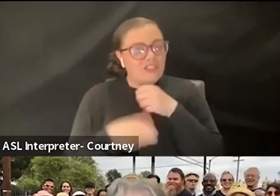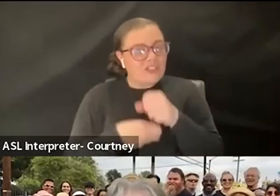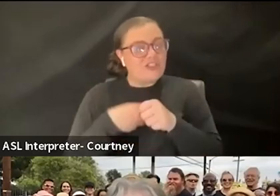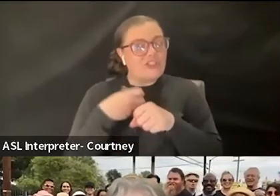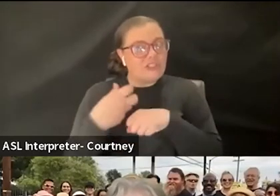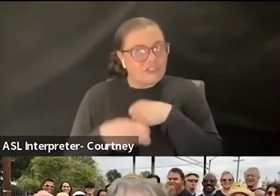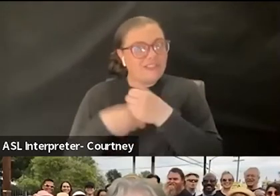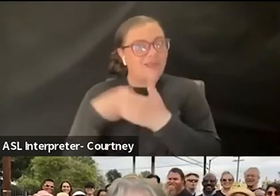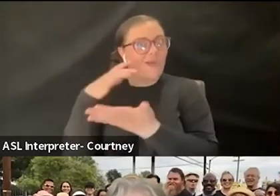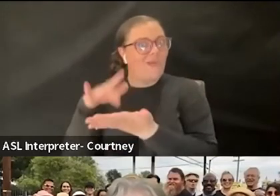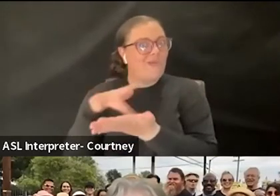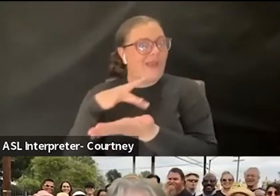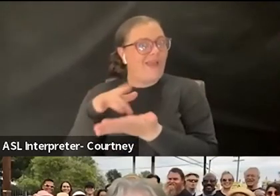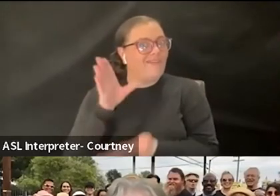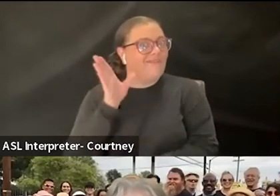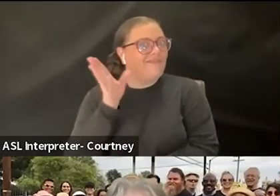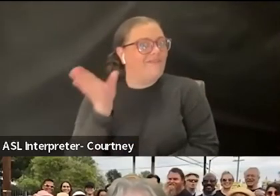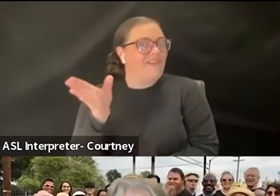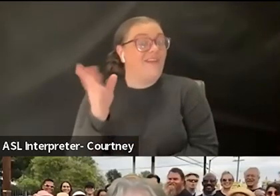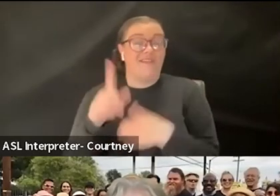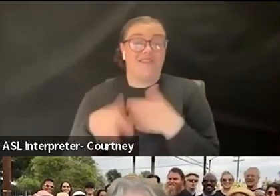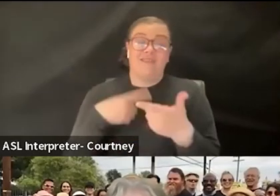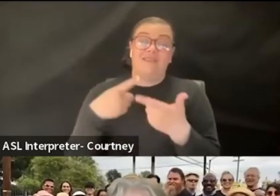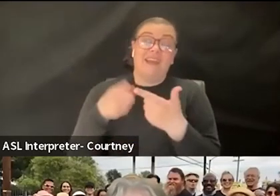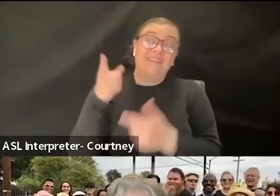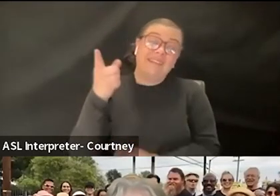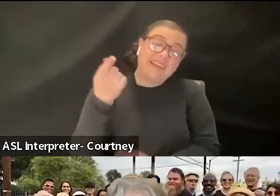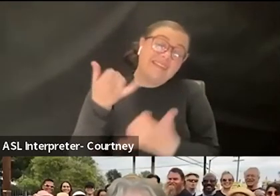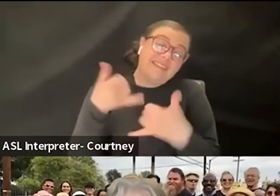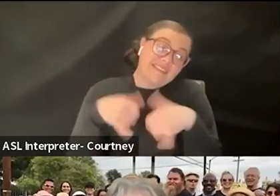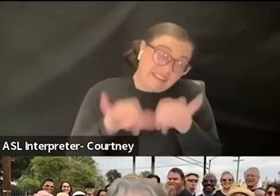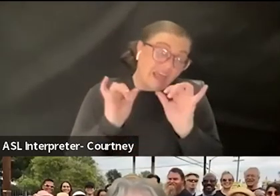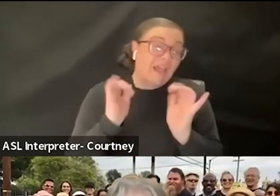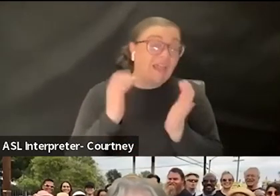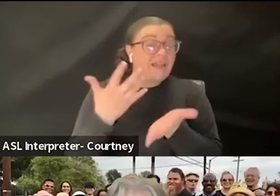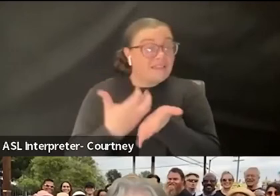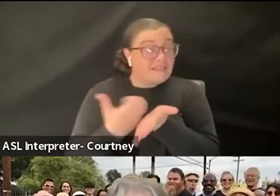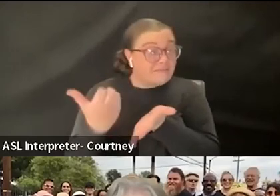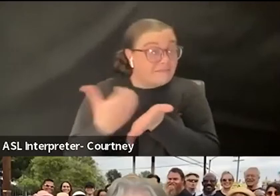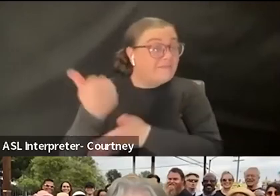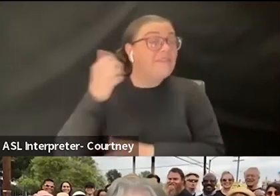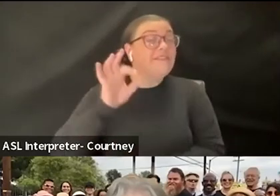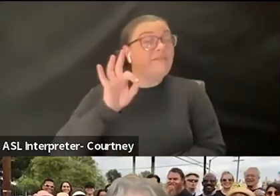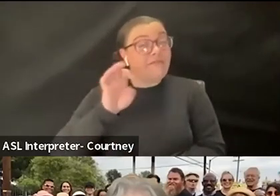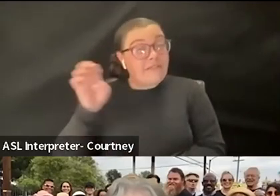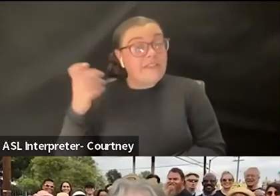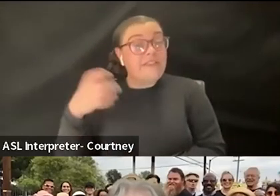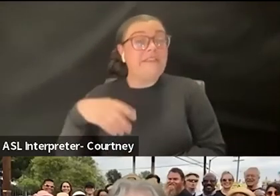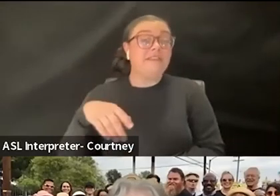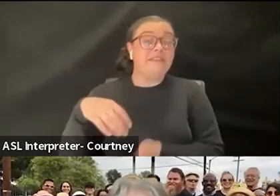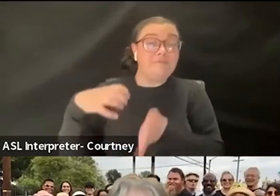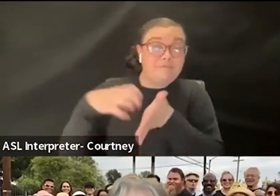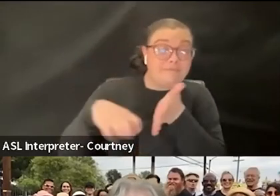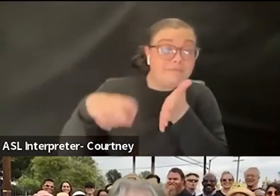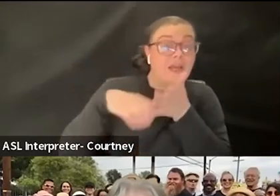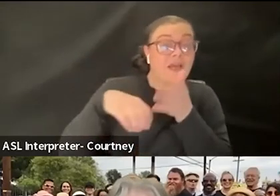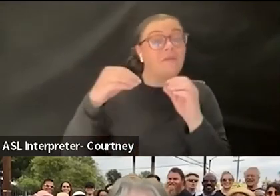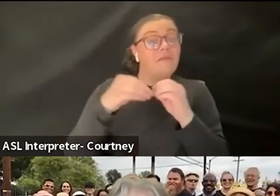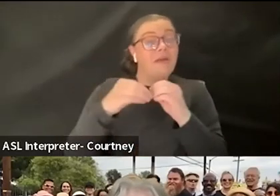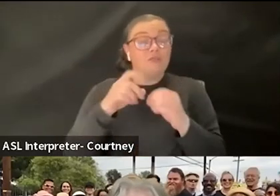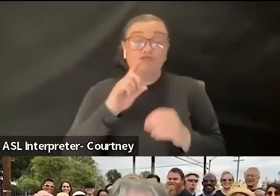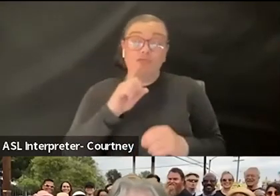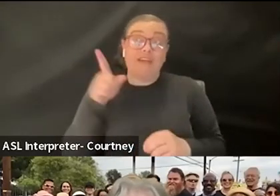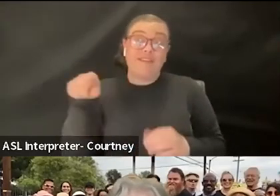know, taking money. They, in fact, they actually take fees before you even recoup. So you get to